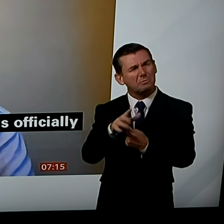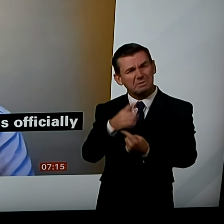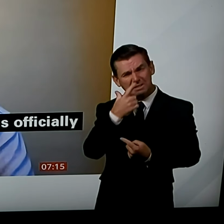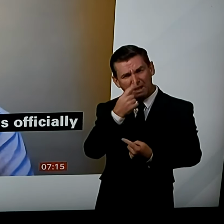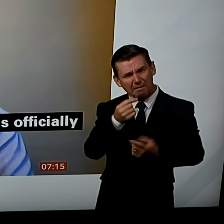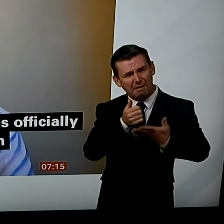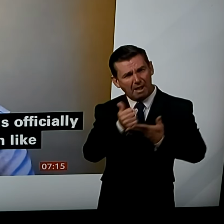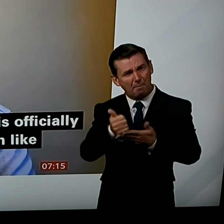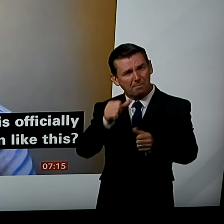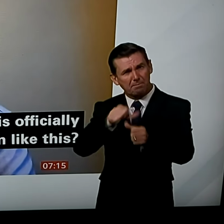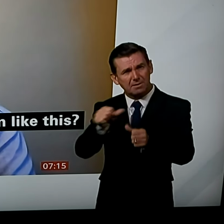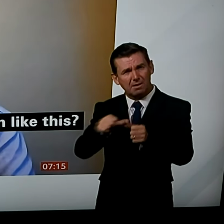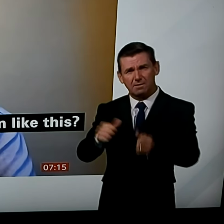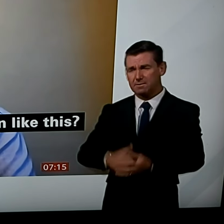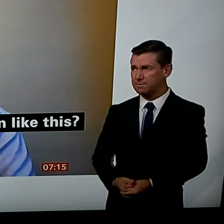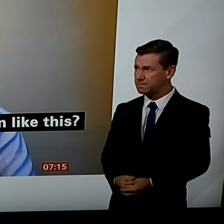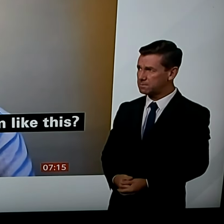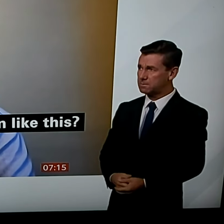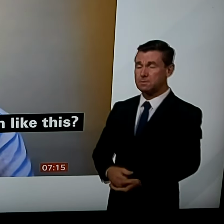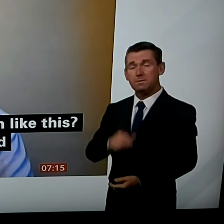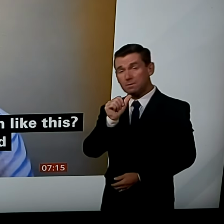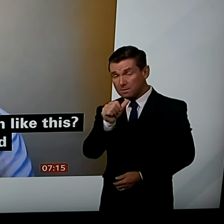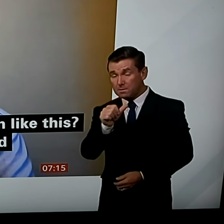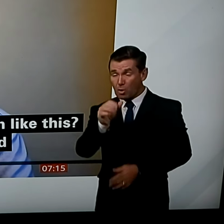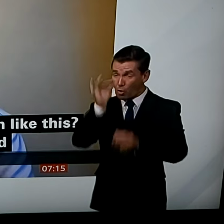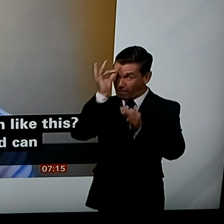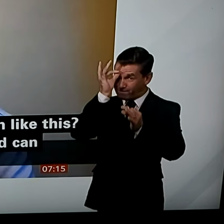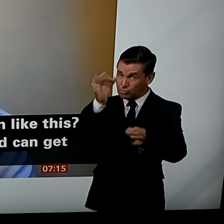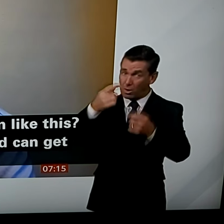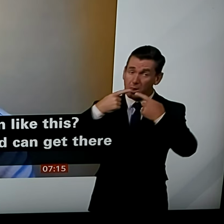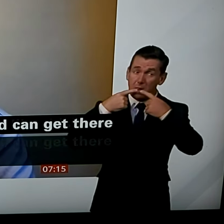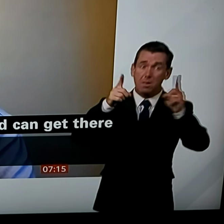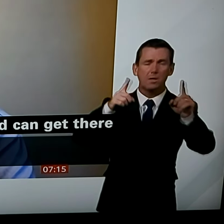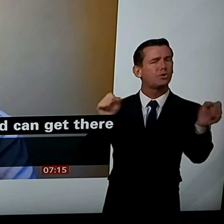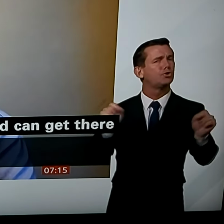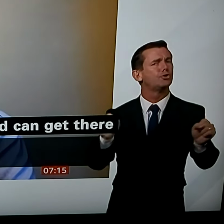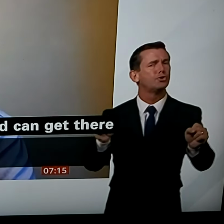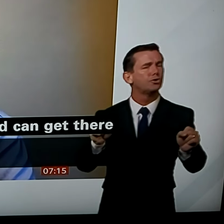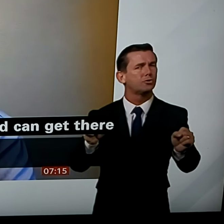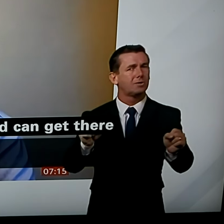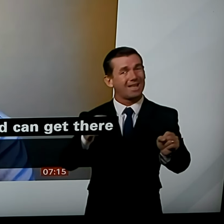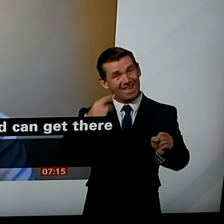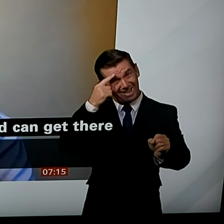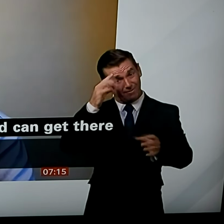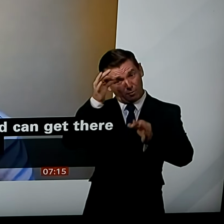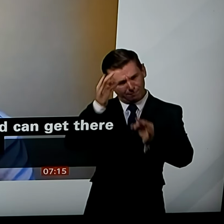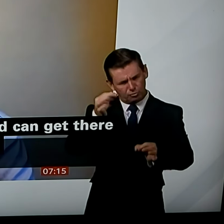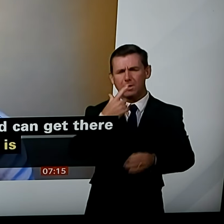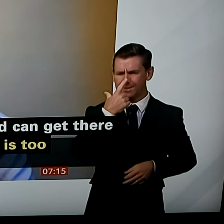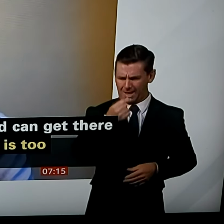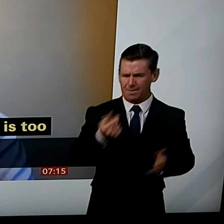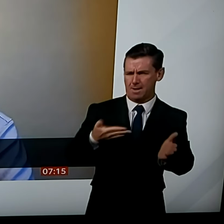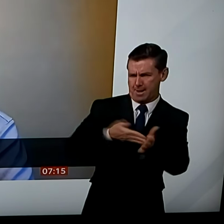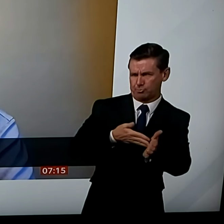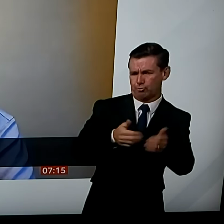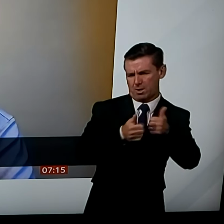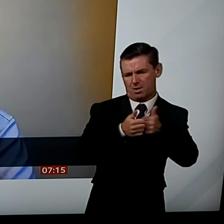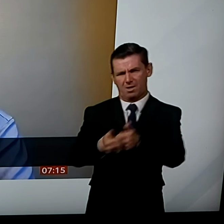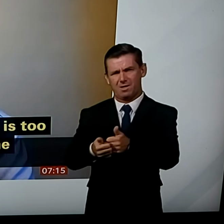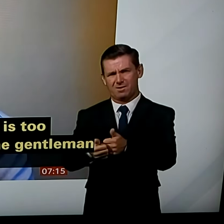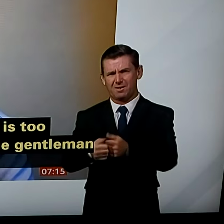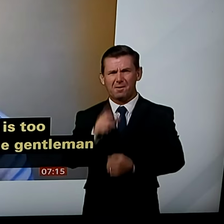it does, but it's too little too late, like the document of Chris said. It's just tragic that we have to wait, but there's